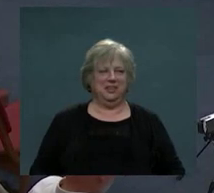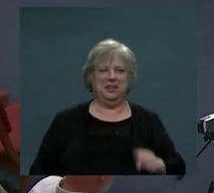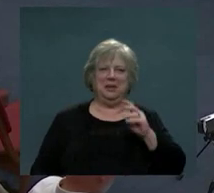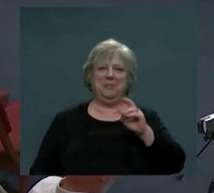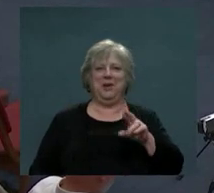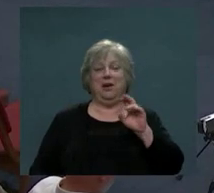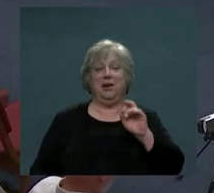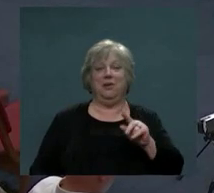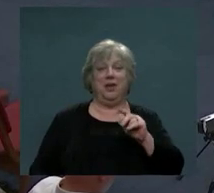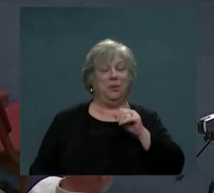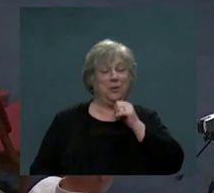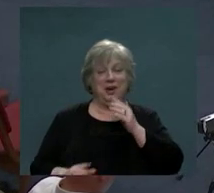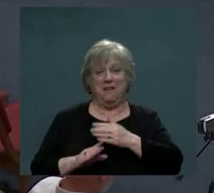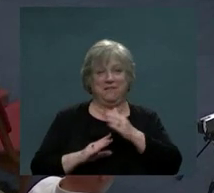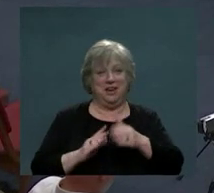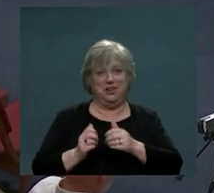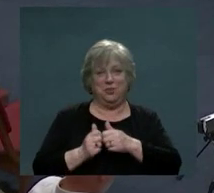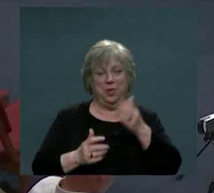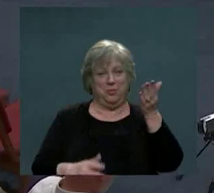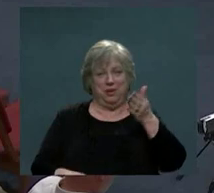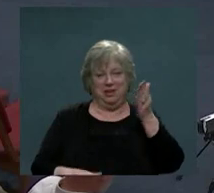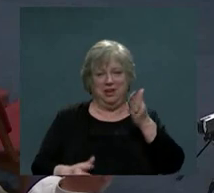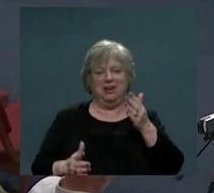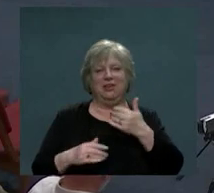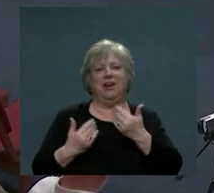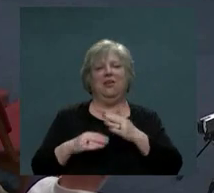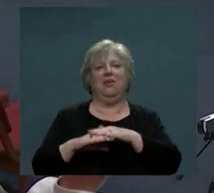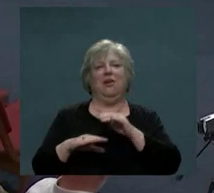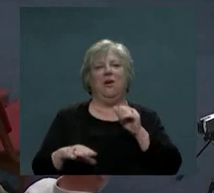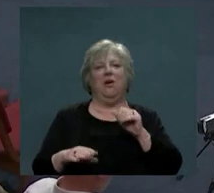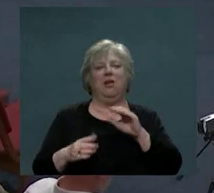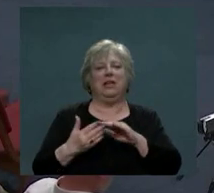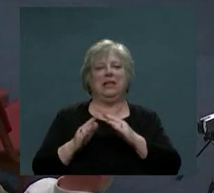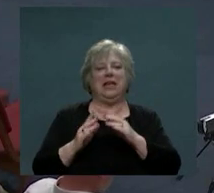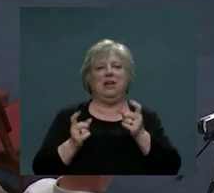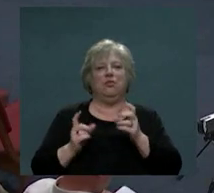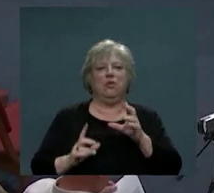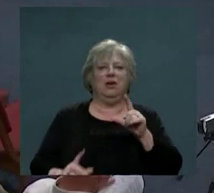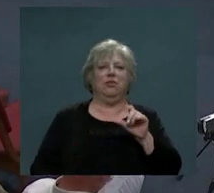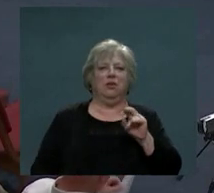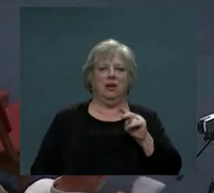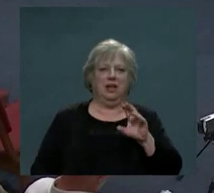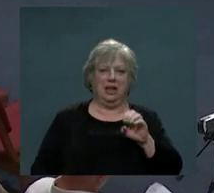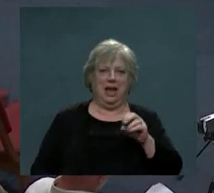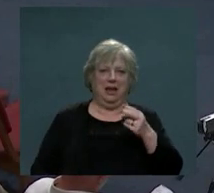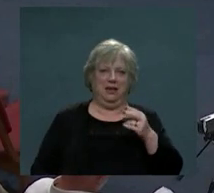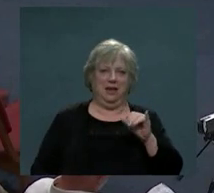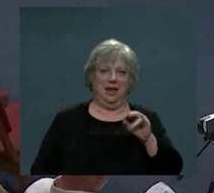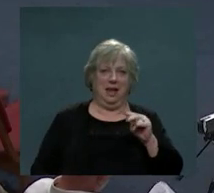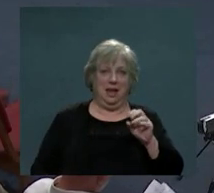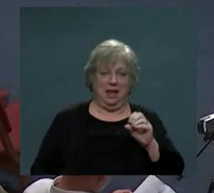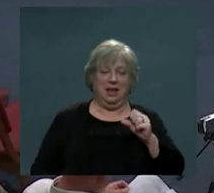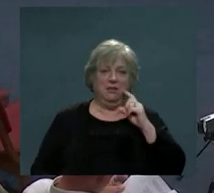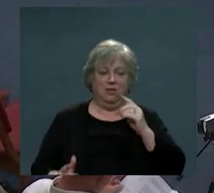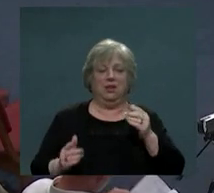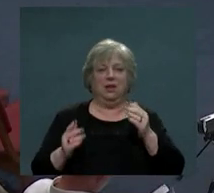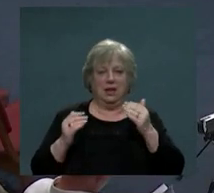Okay, we're not finished with our presentations. Let me call on City Director Lance Hines for the